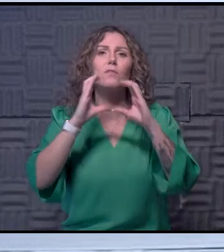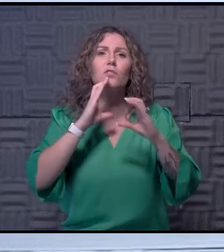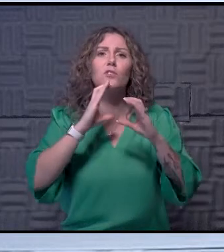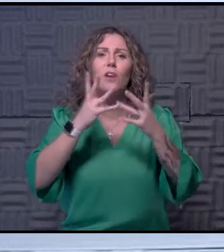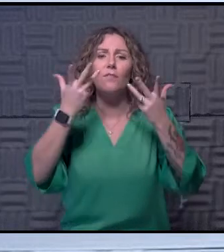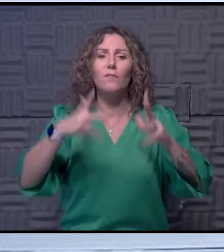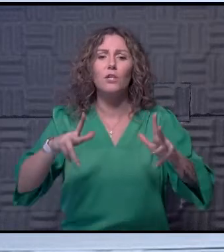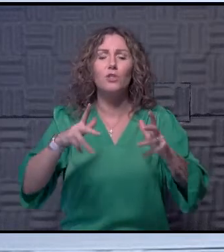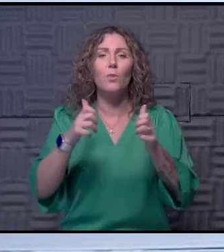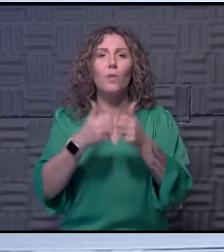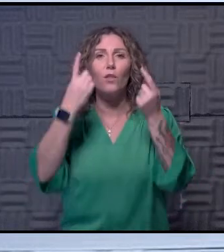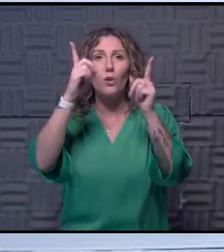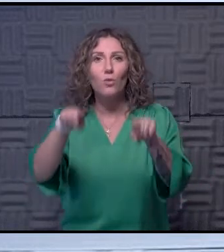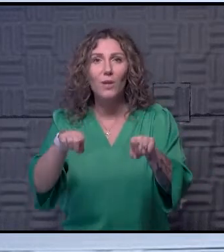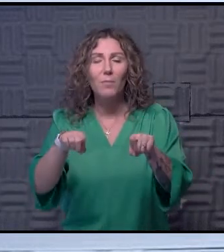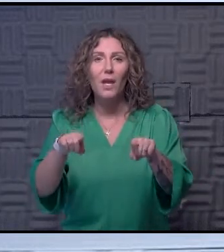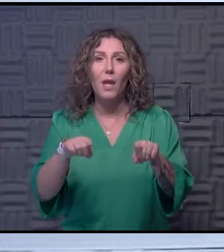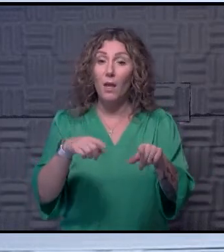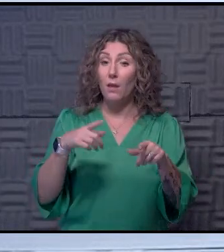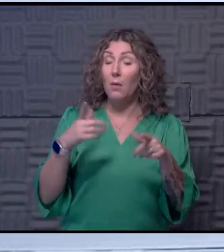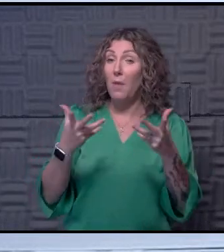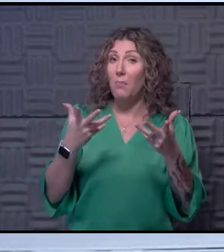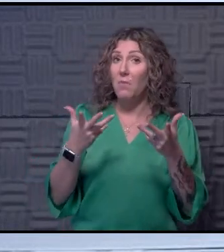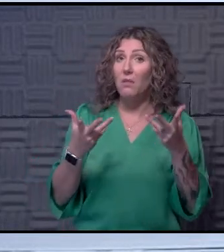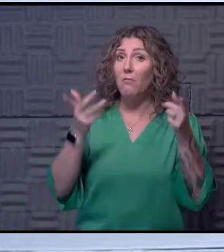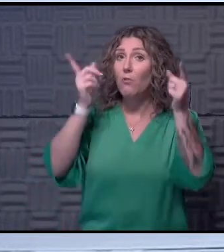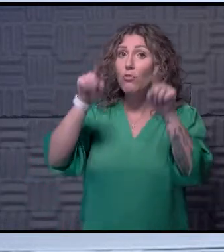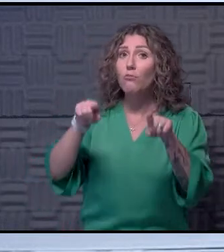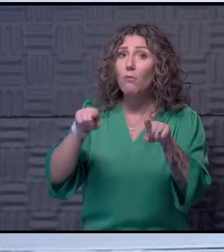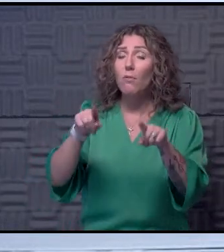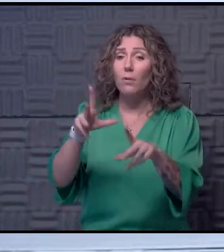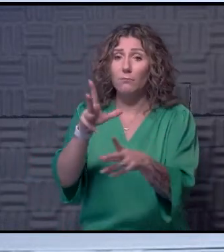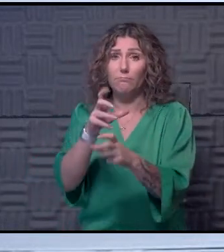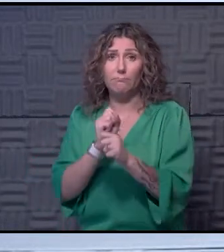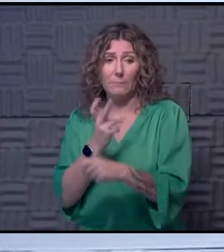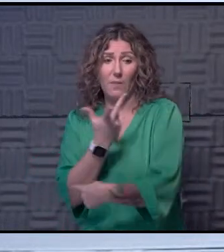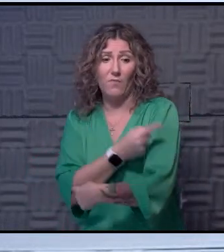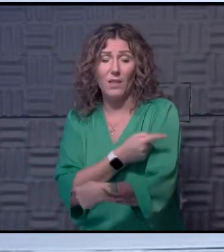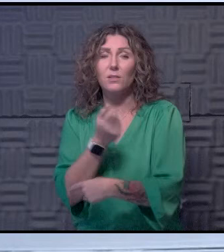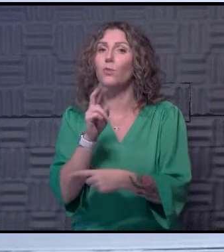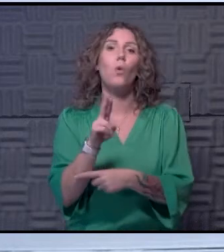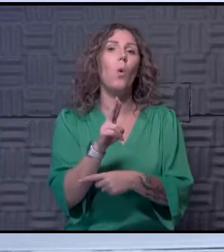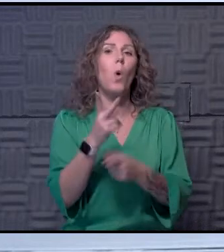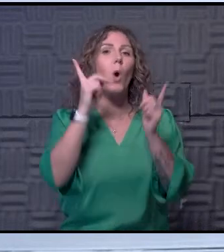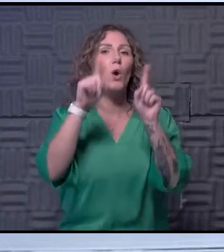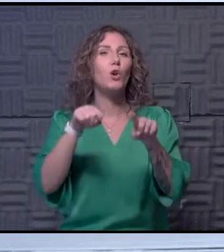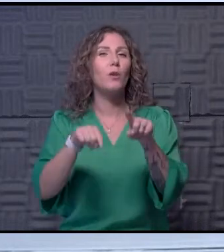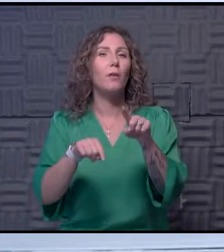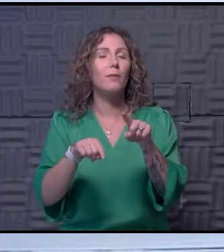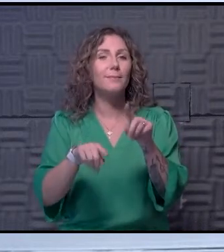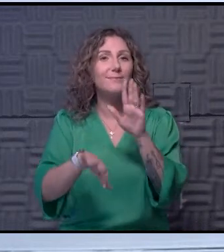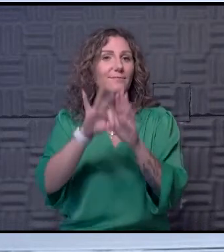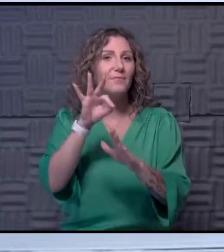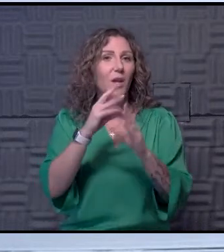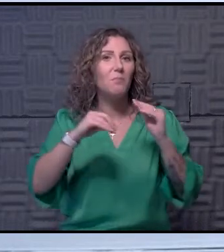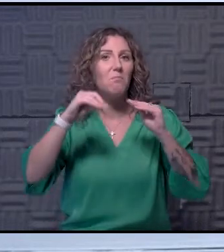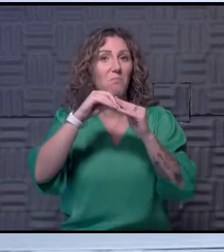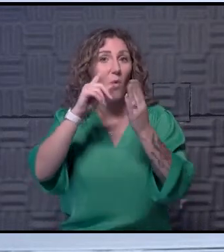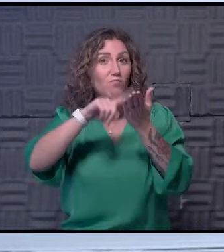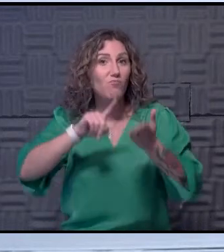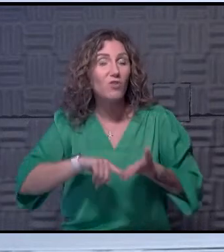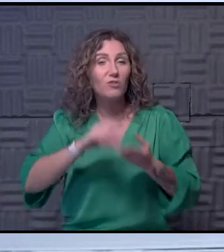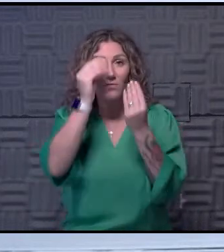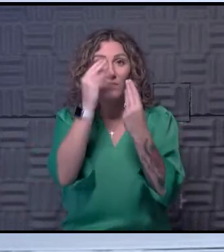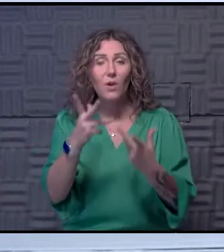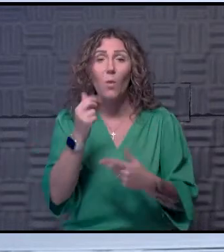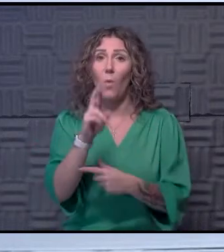of agreement, either agreeing to take the vaccine or agreeing to find more information about it, or even just agreeing